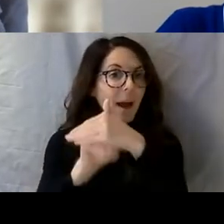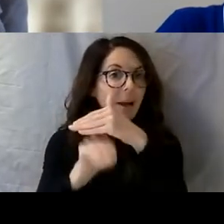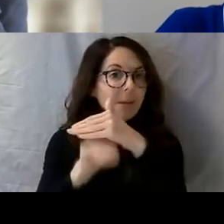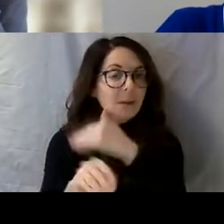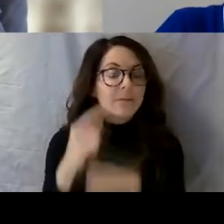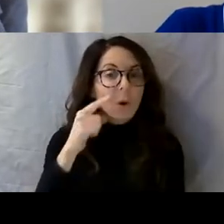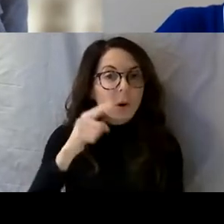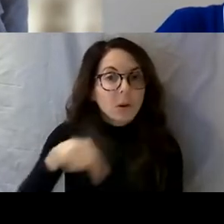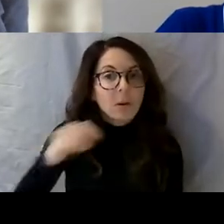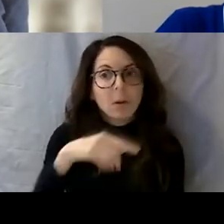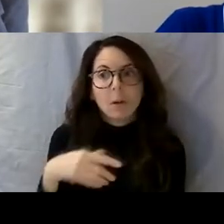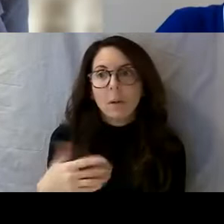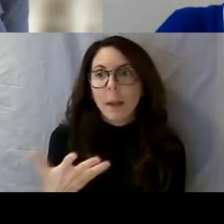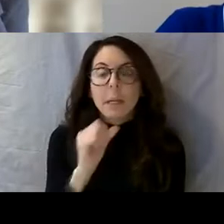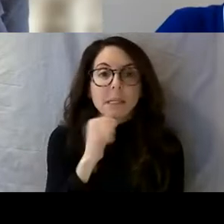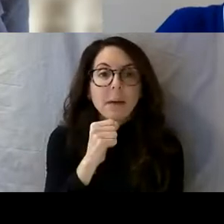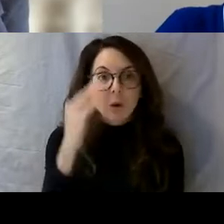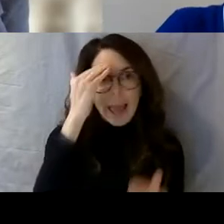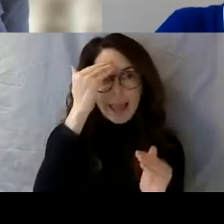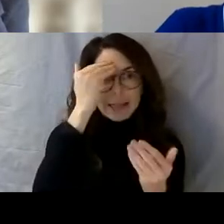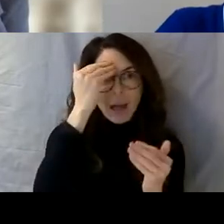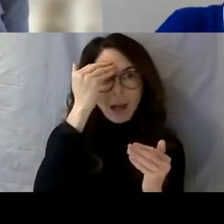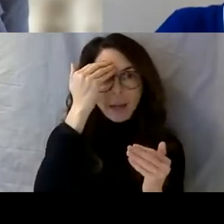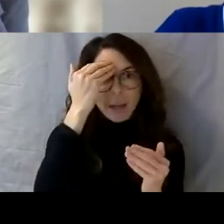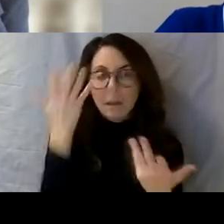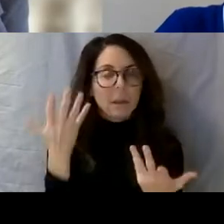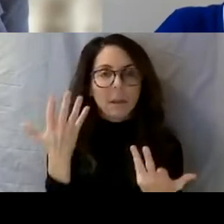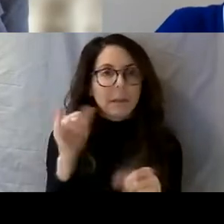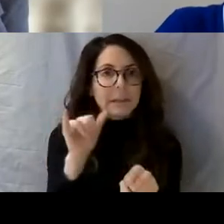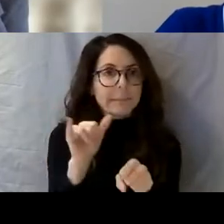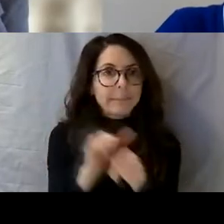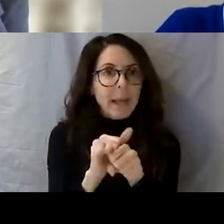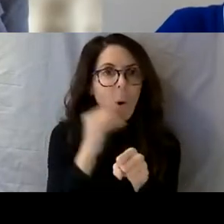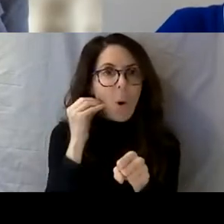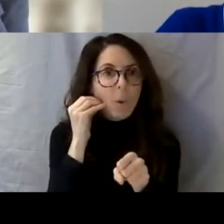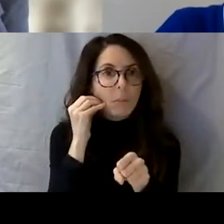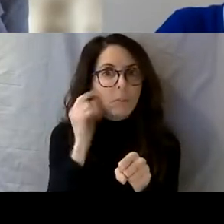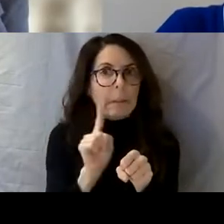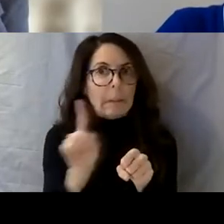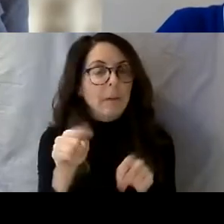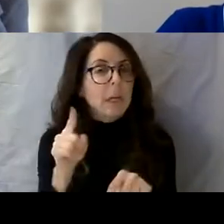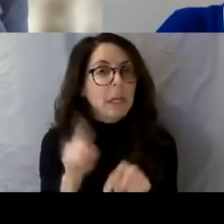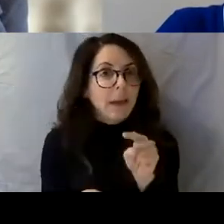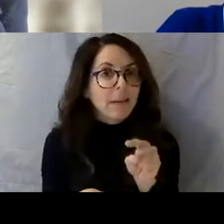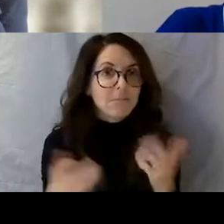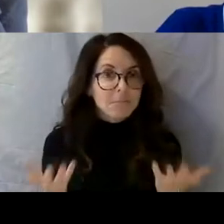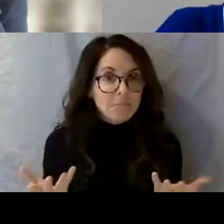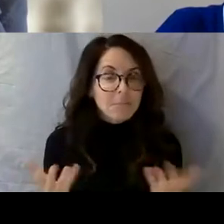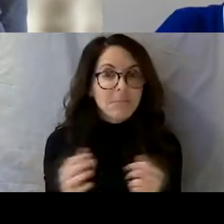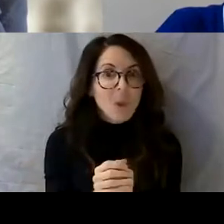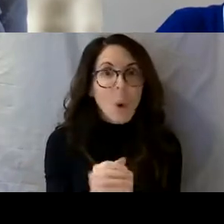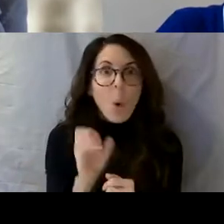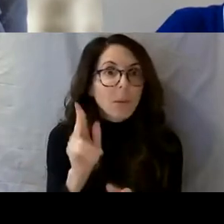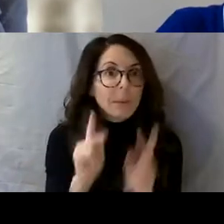who suffer from anxiety and cannot get out of their homes? And frankly, even